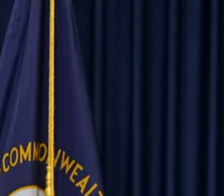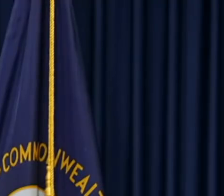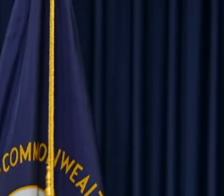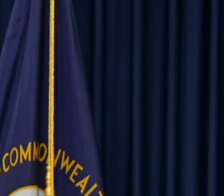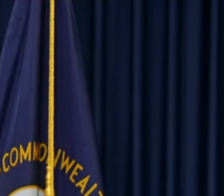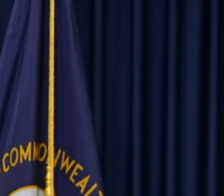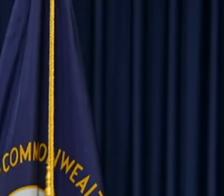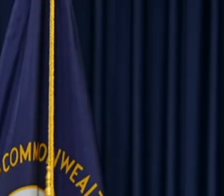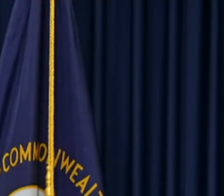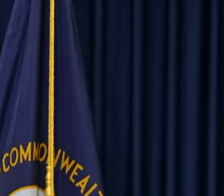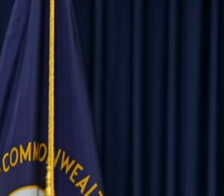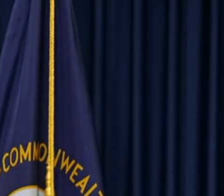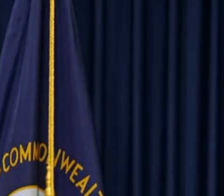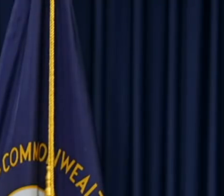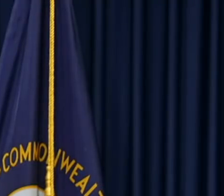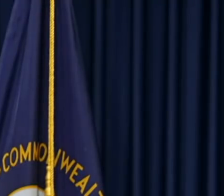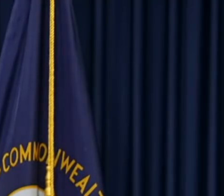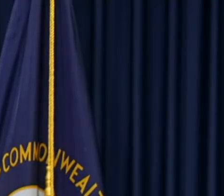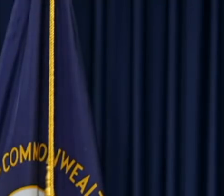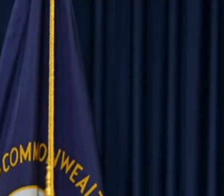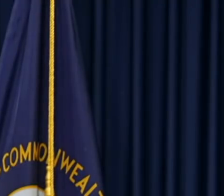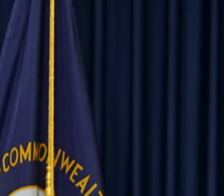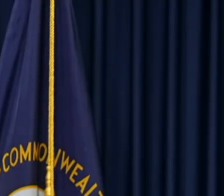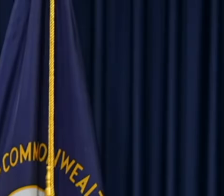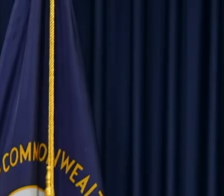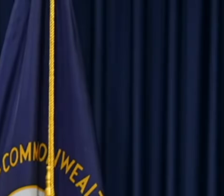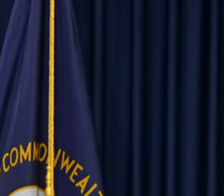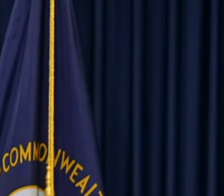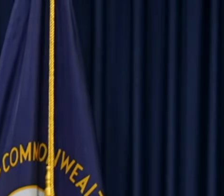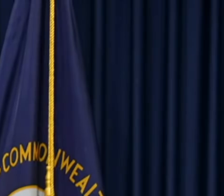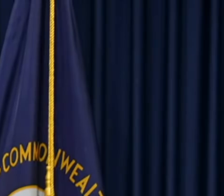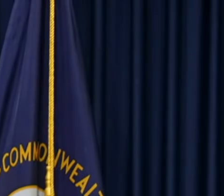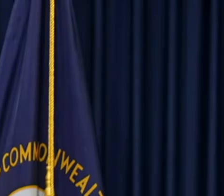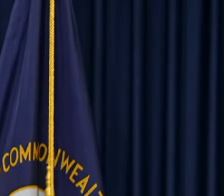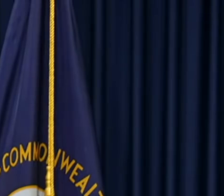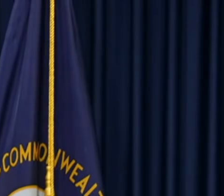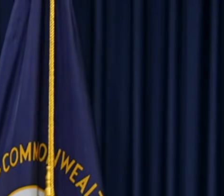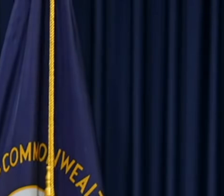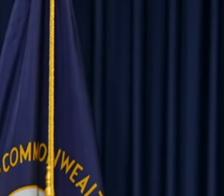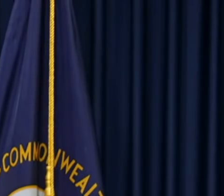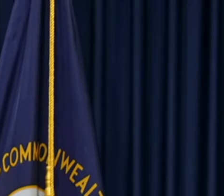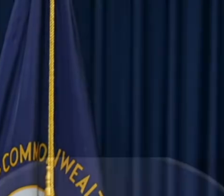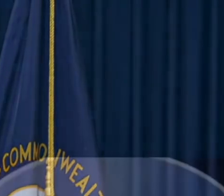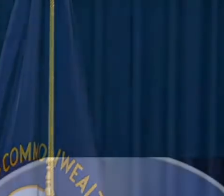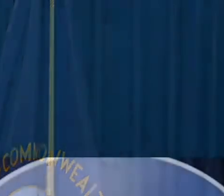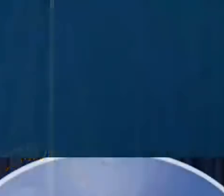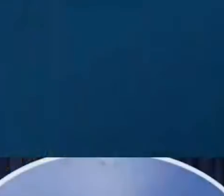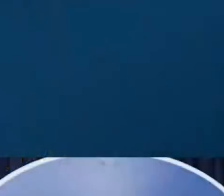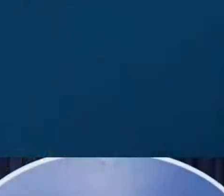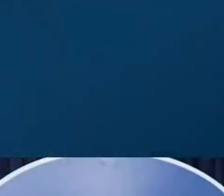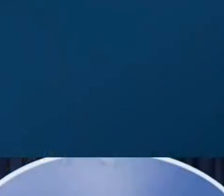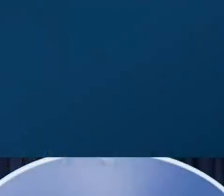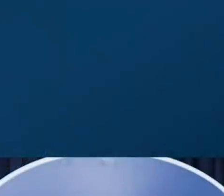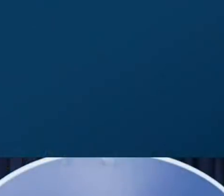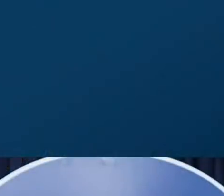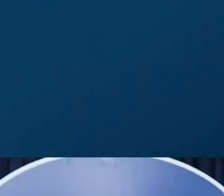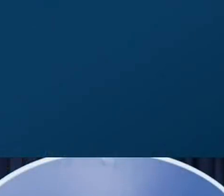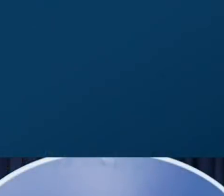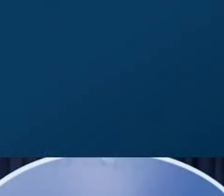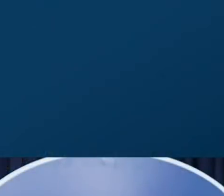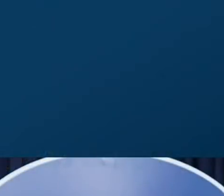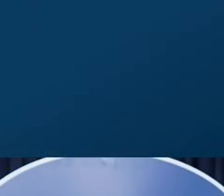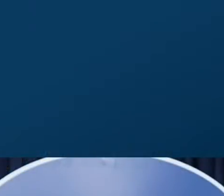Cut Send is a same-day manufacturer of customized laser-cut metals, headquartered in Reno,